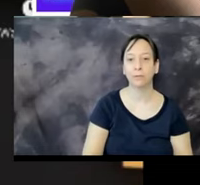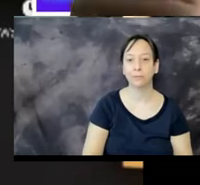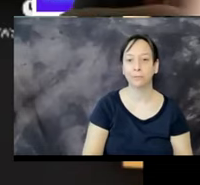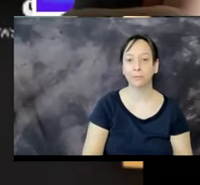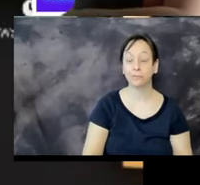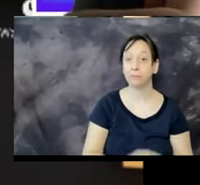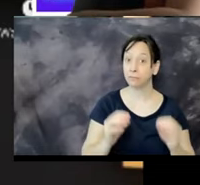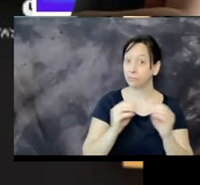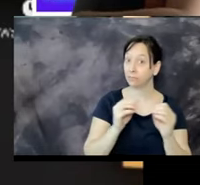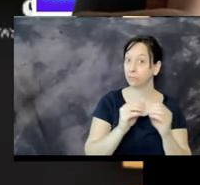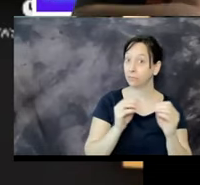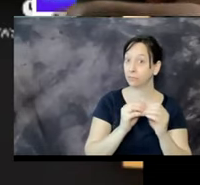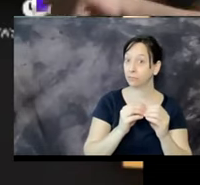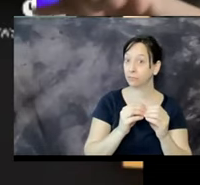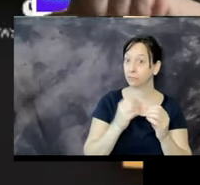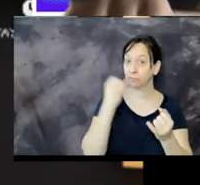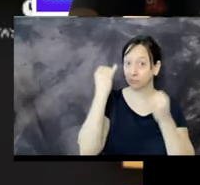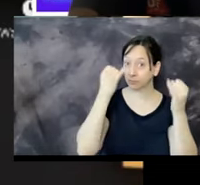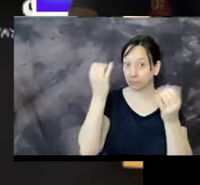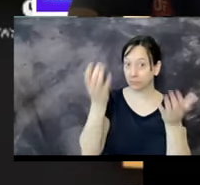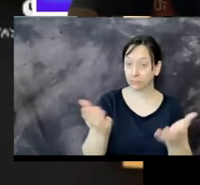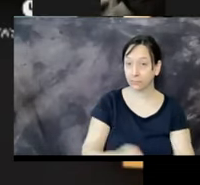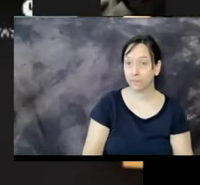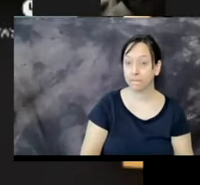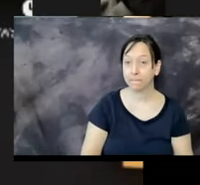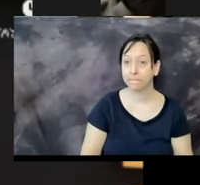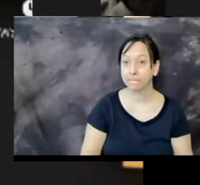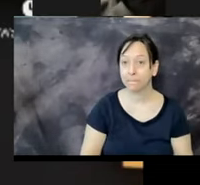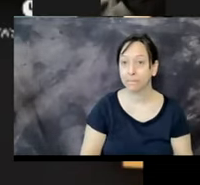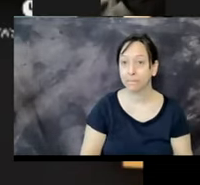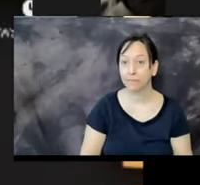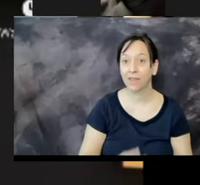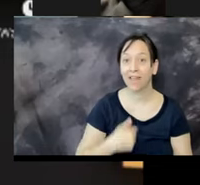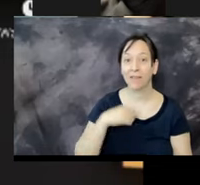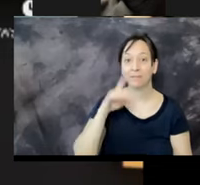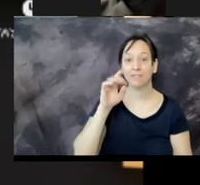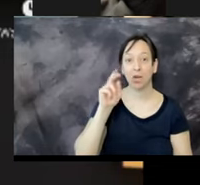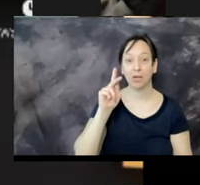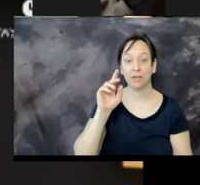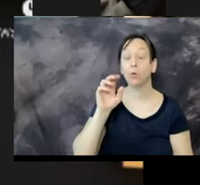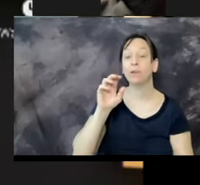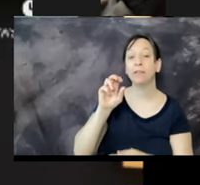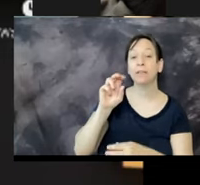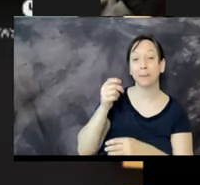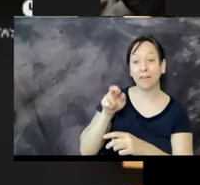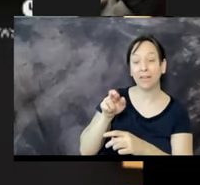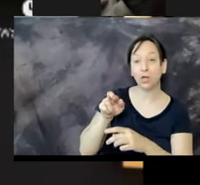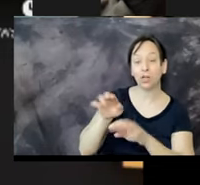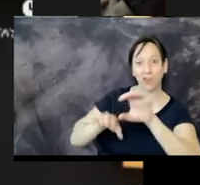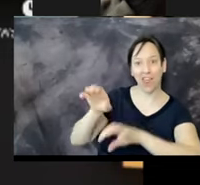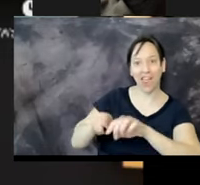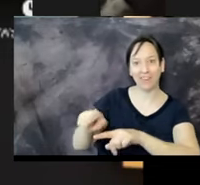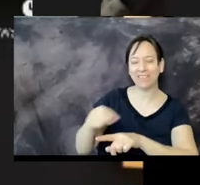Anybody else have an example of a how might we question? Someone named Derek Spear wrote in the chat saying, what do you do